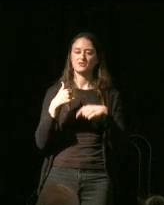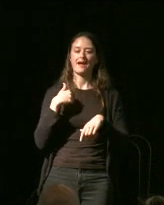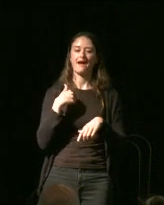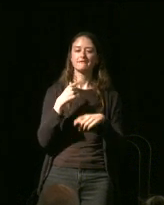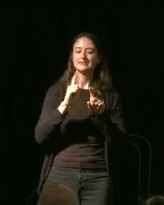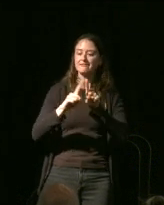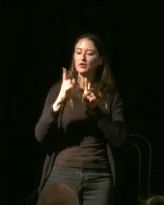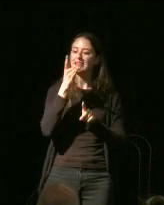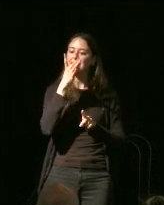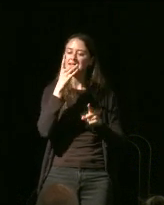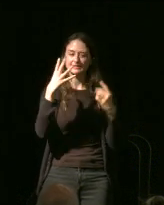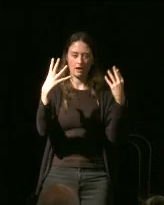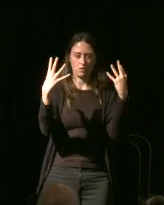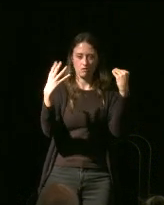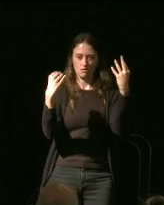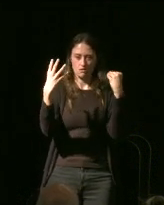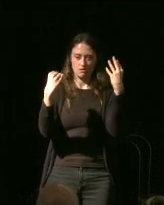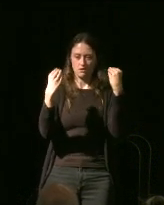And then